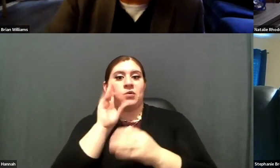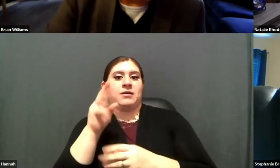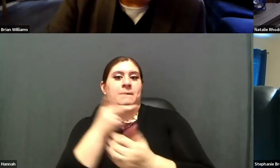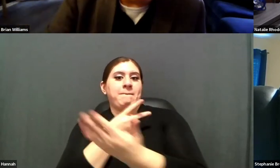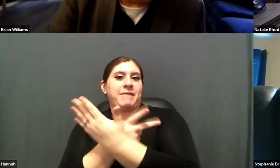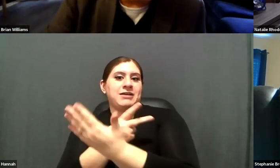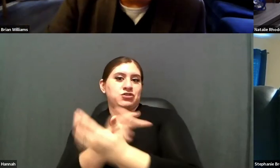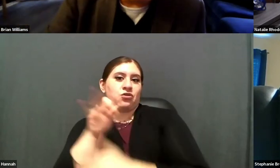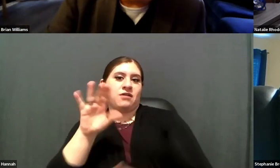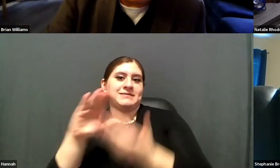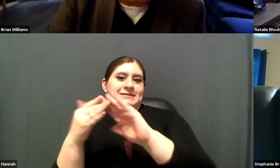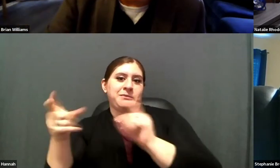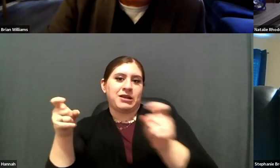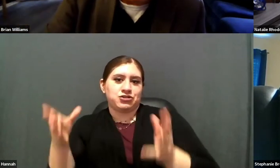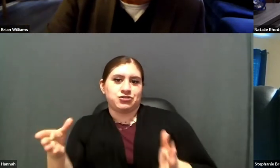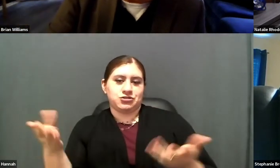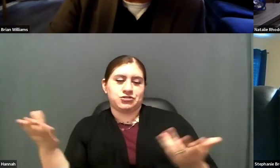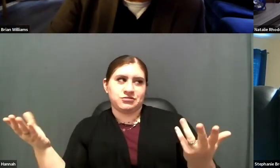management. You know,